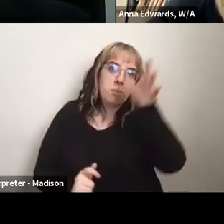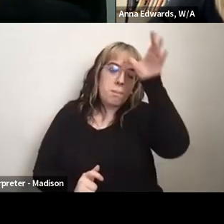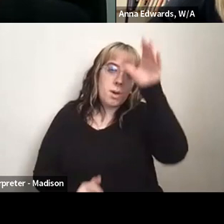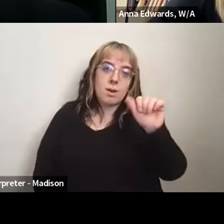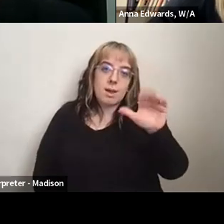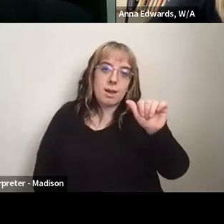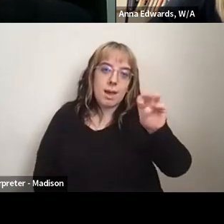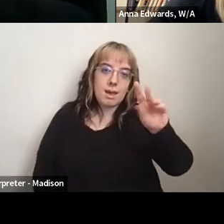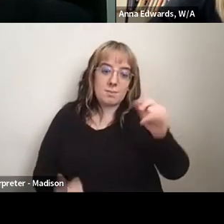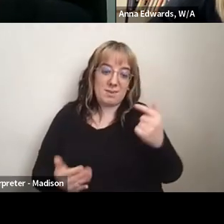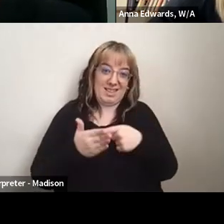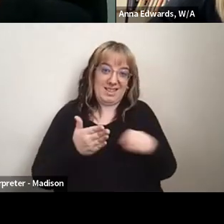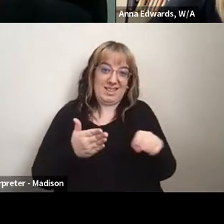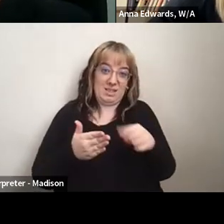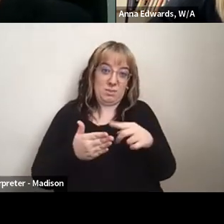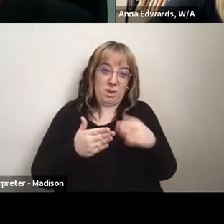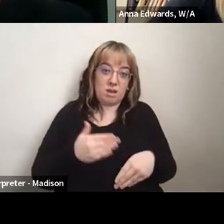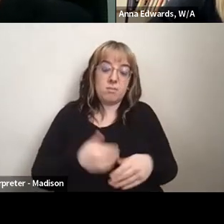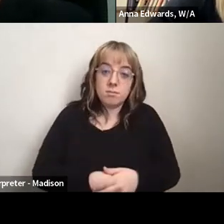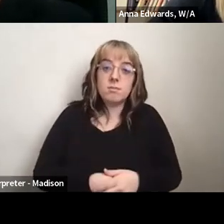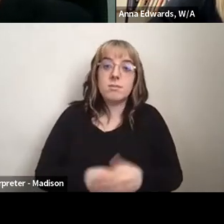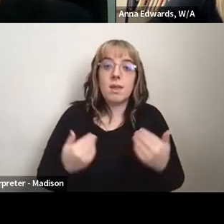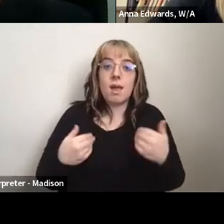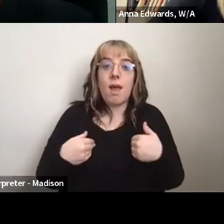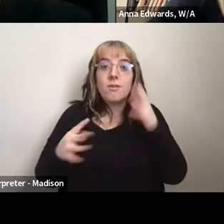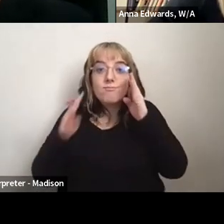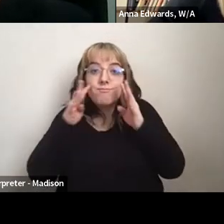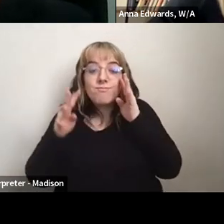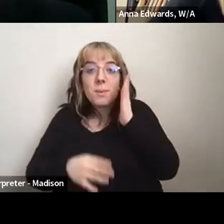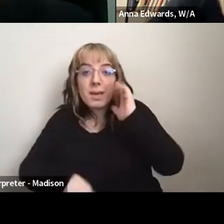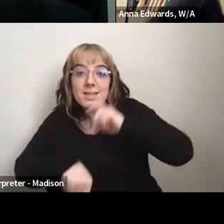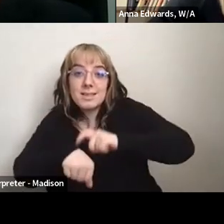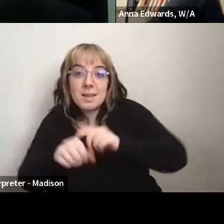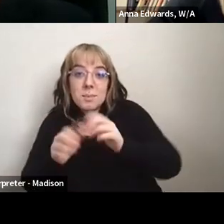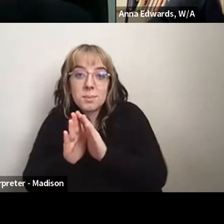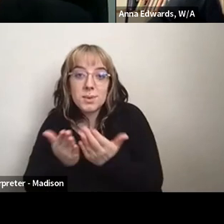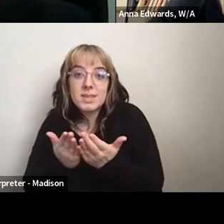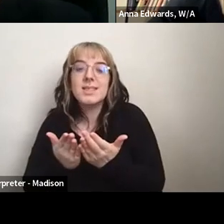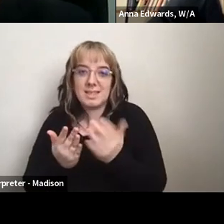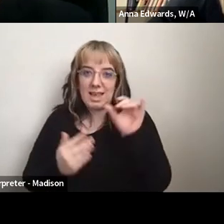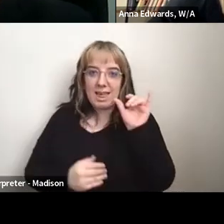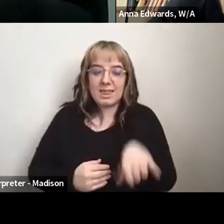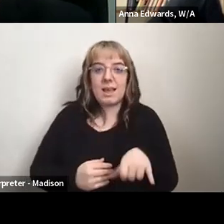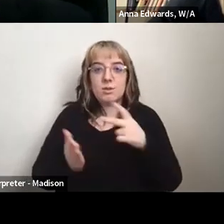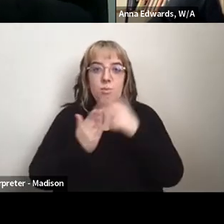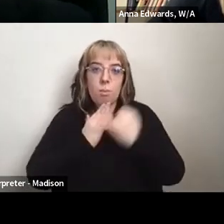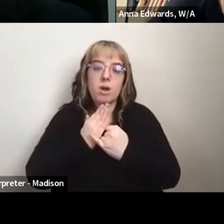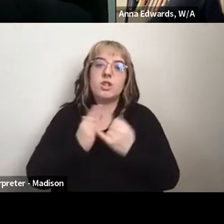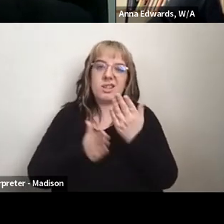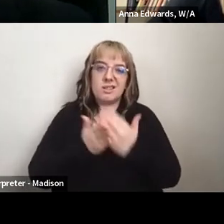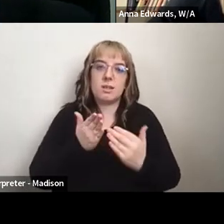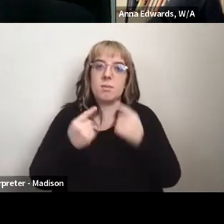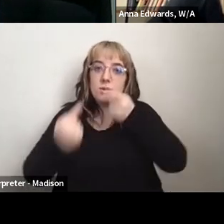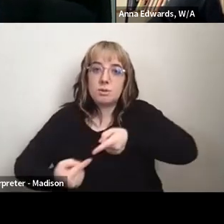weekend. We have innovative bedtimes books, and that's an initiative that some of our